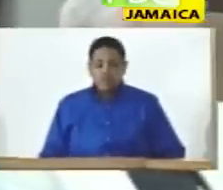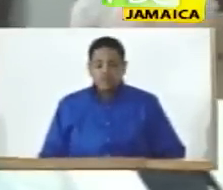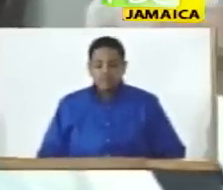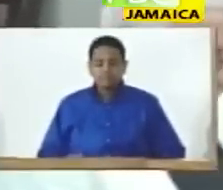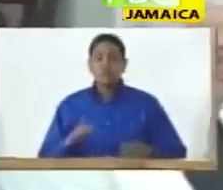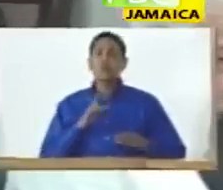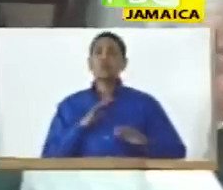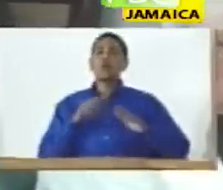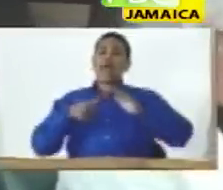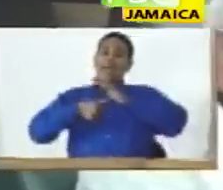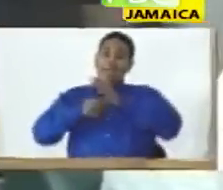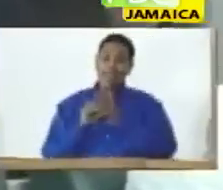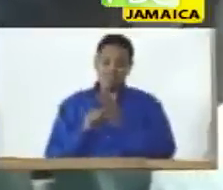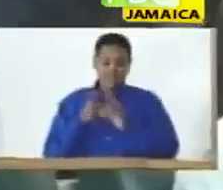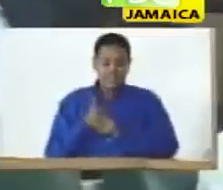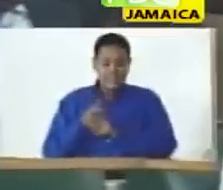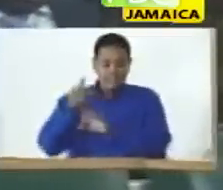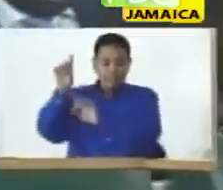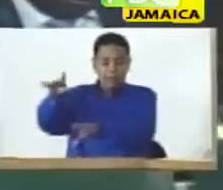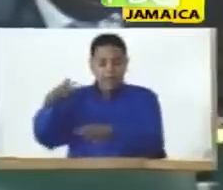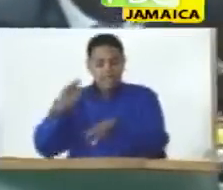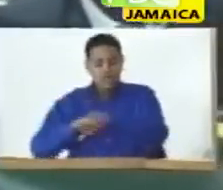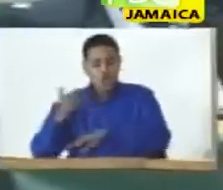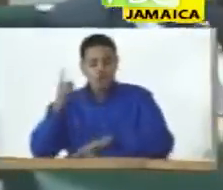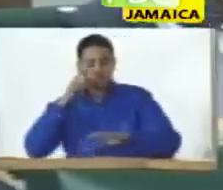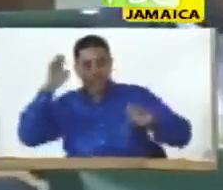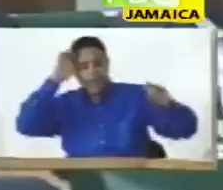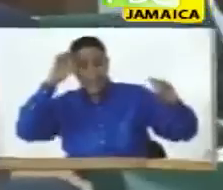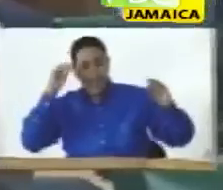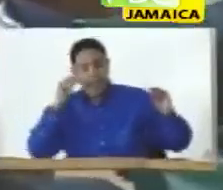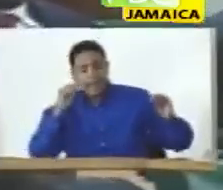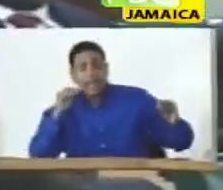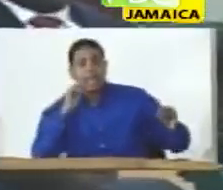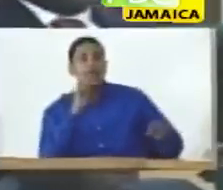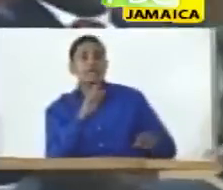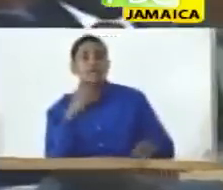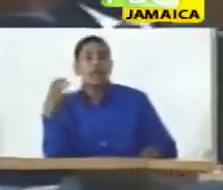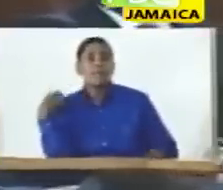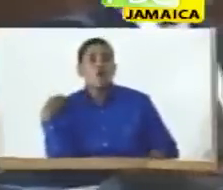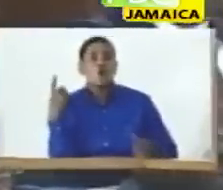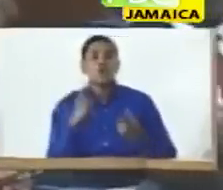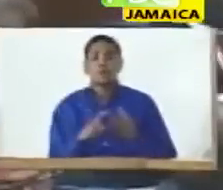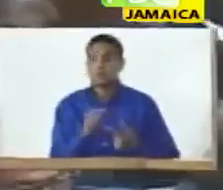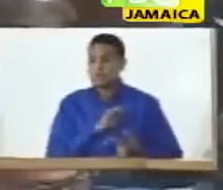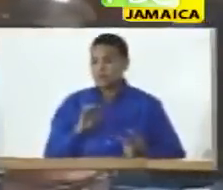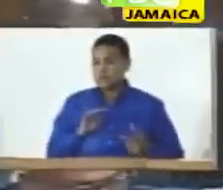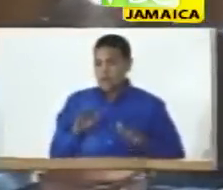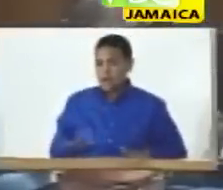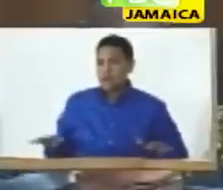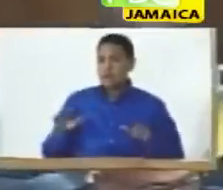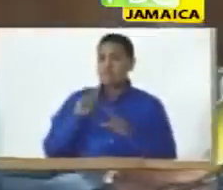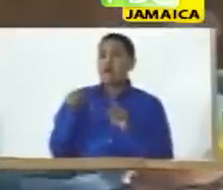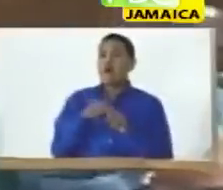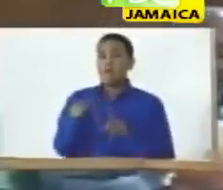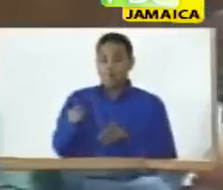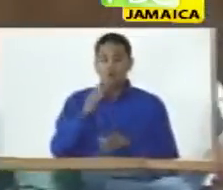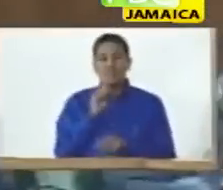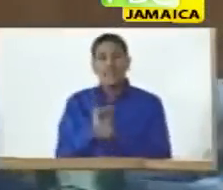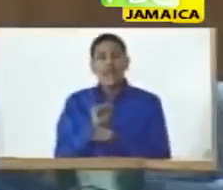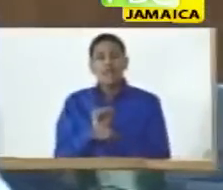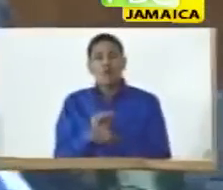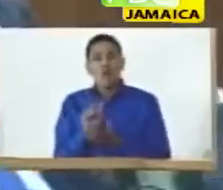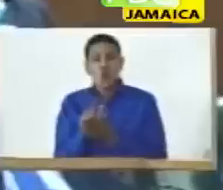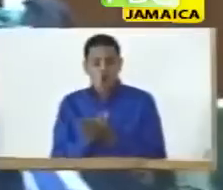Greater emphasis has been placed on educating employers and employees about the labor laws.